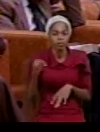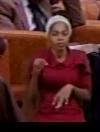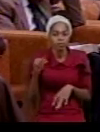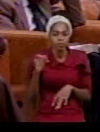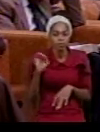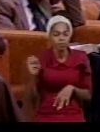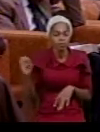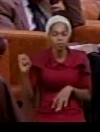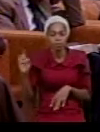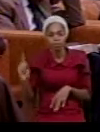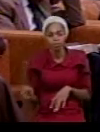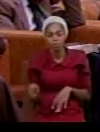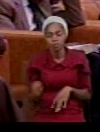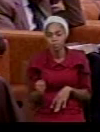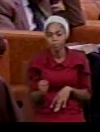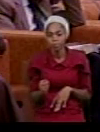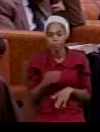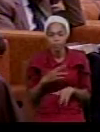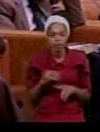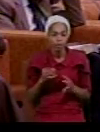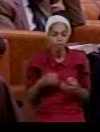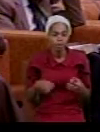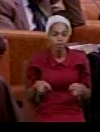these of them ye may eat,